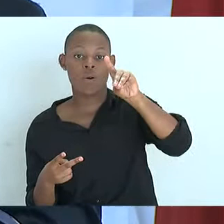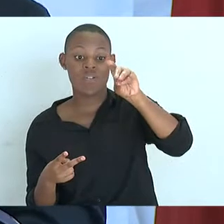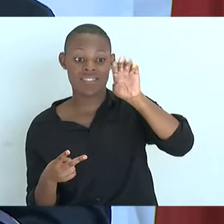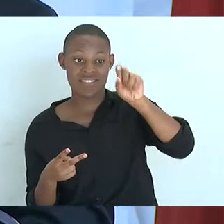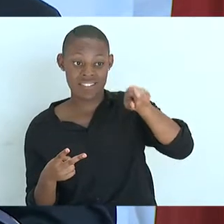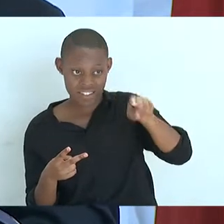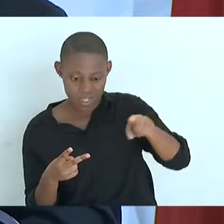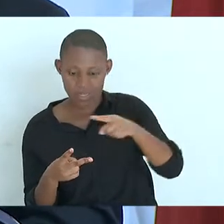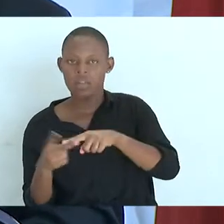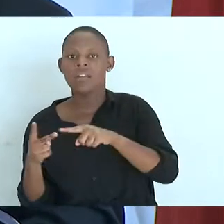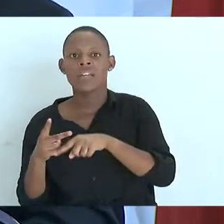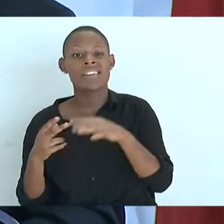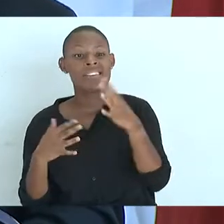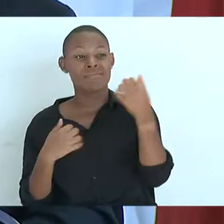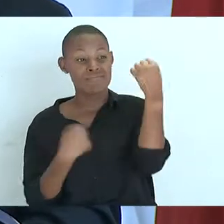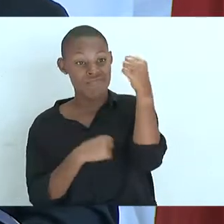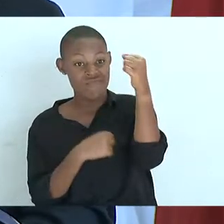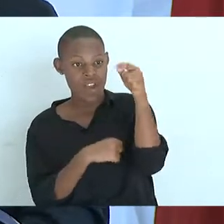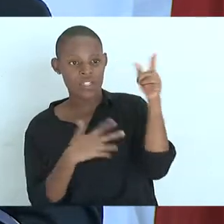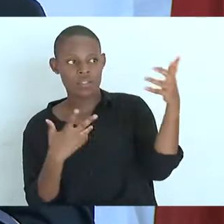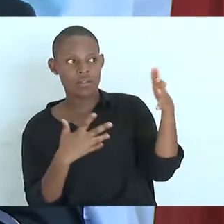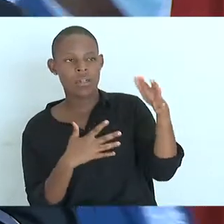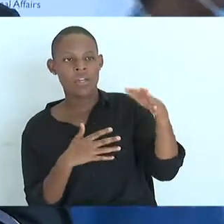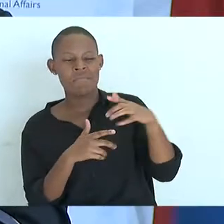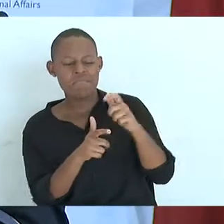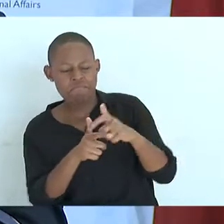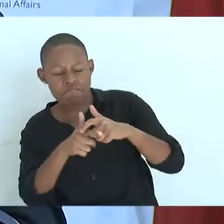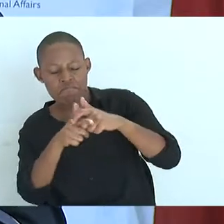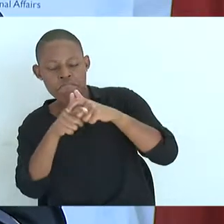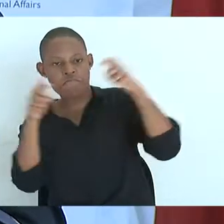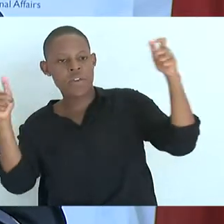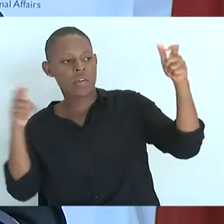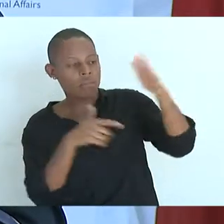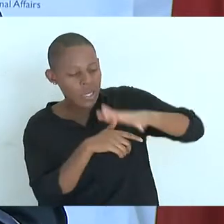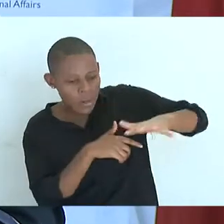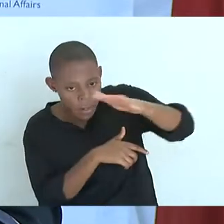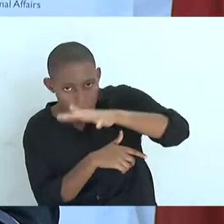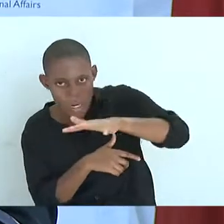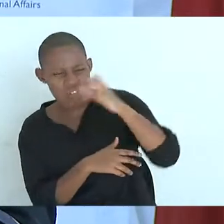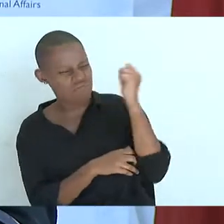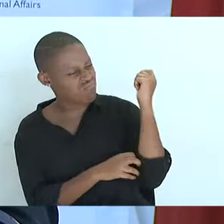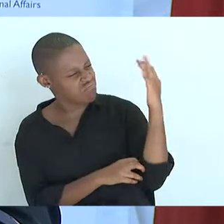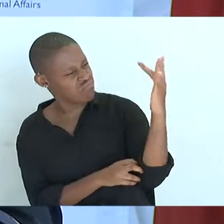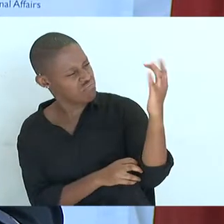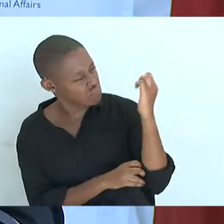value-add programs we can create for this district. Can there be the